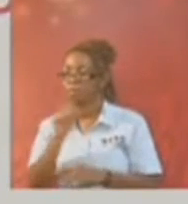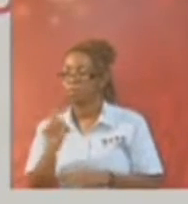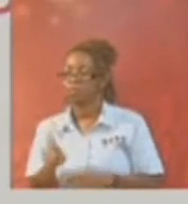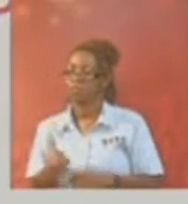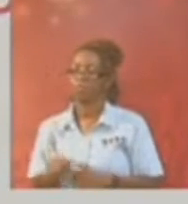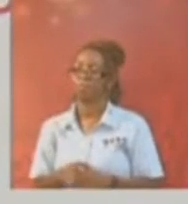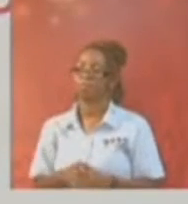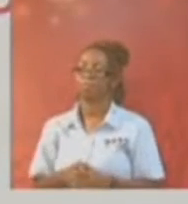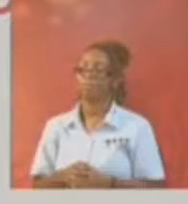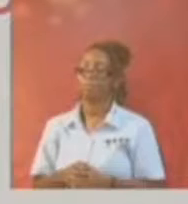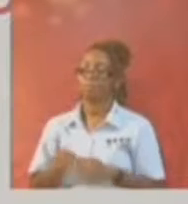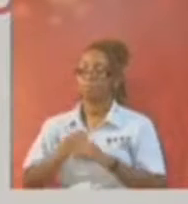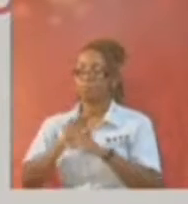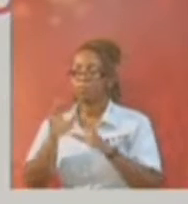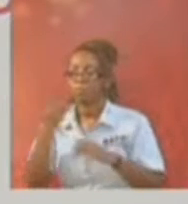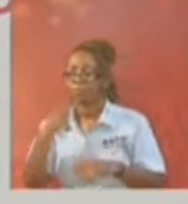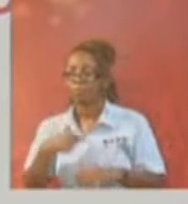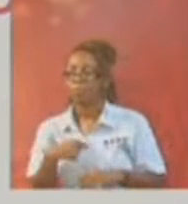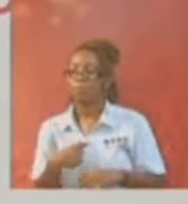with a little more clarity?